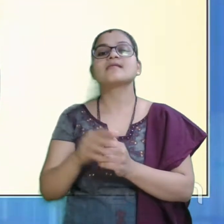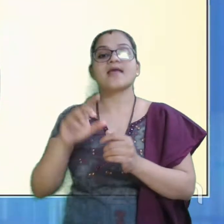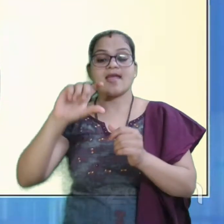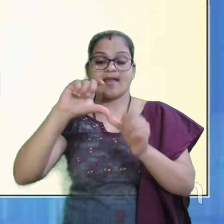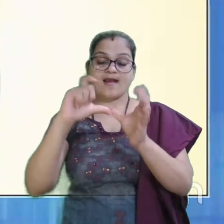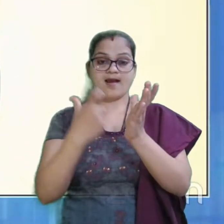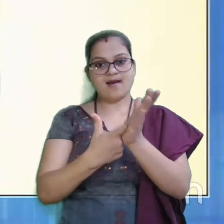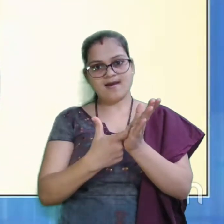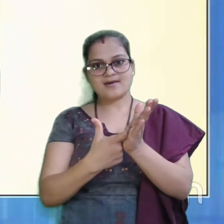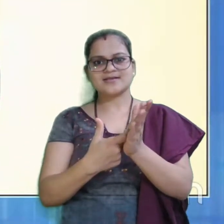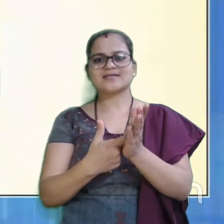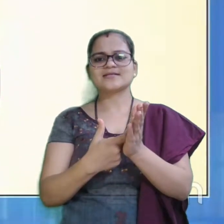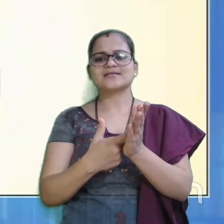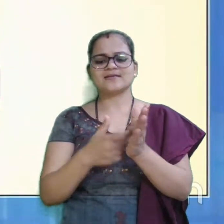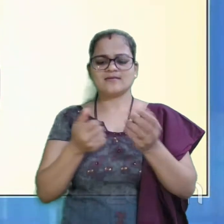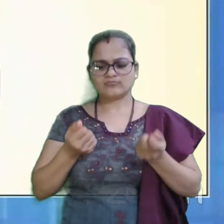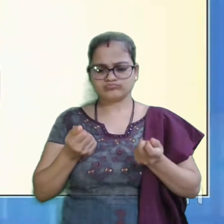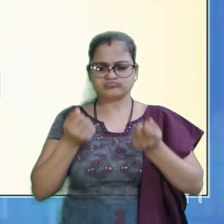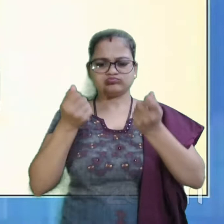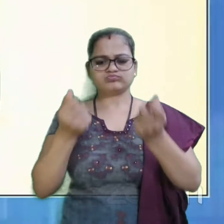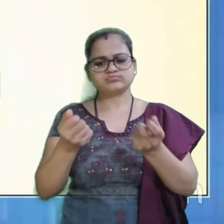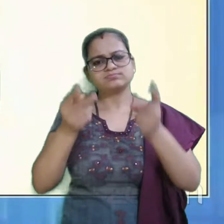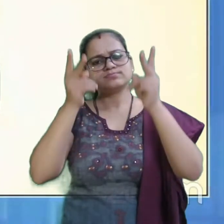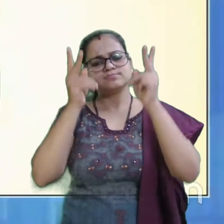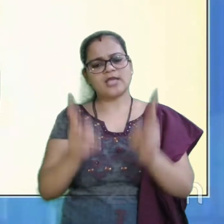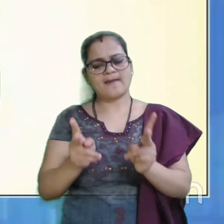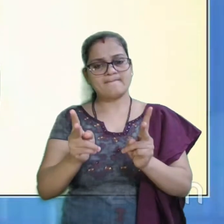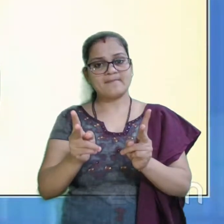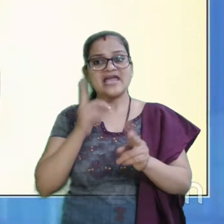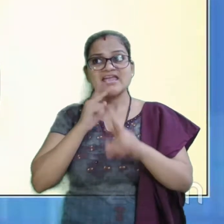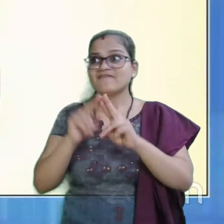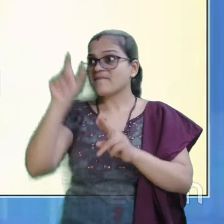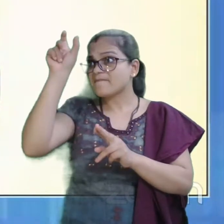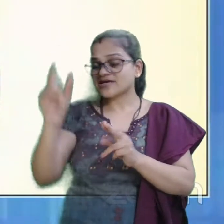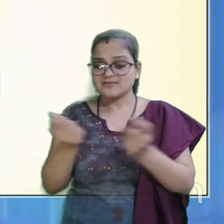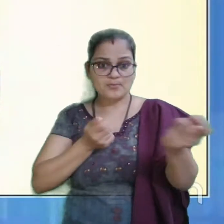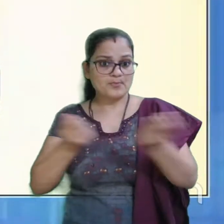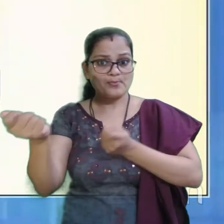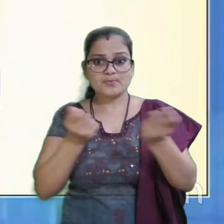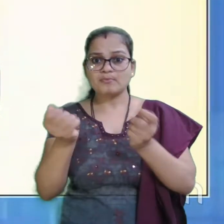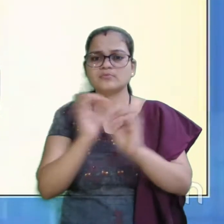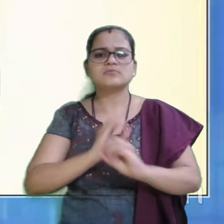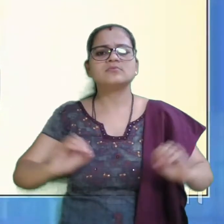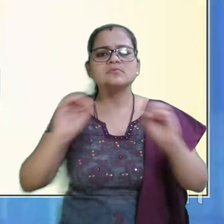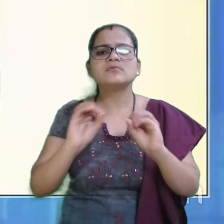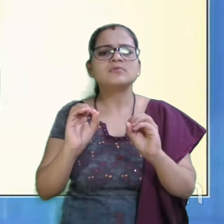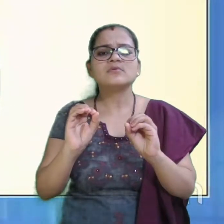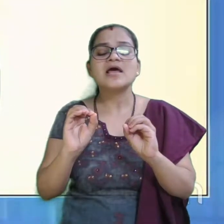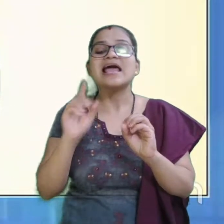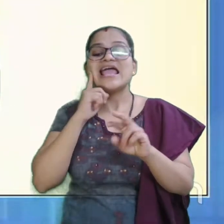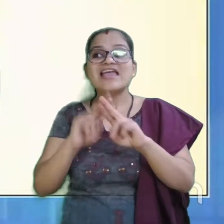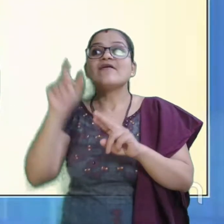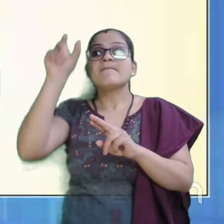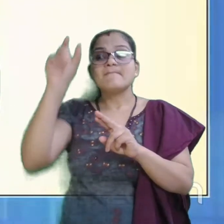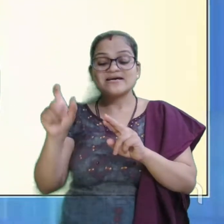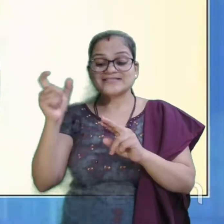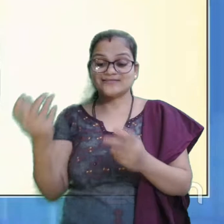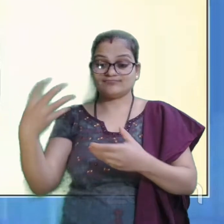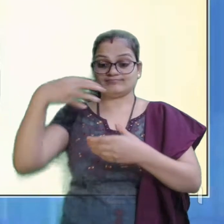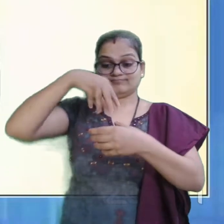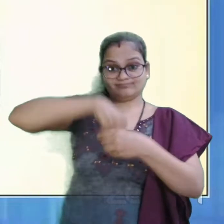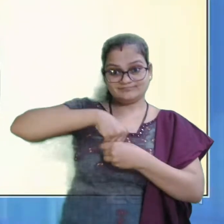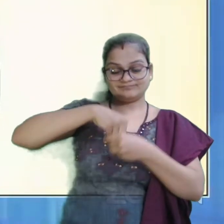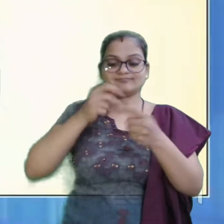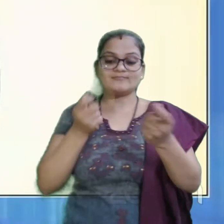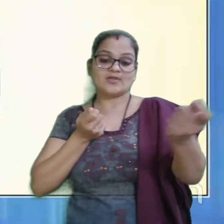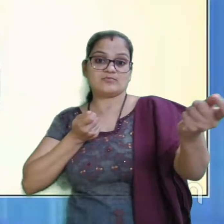The car is just stand still if there is no driver in it. But when the driver is